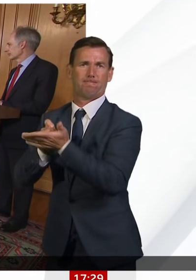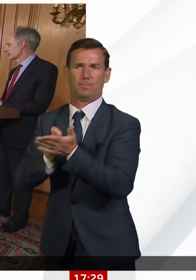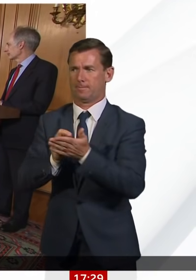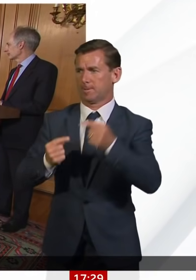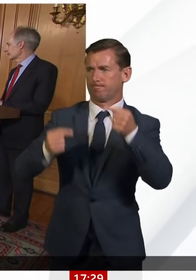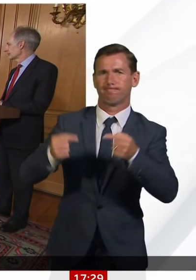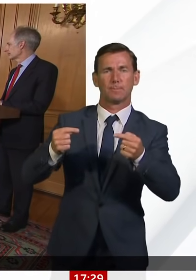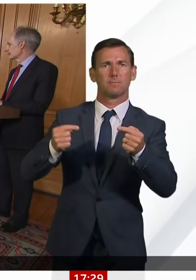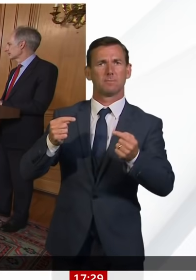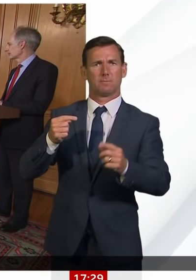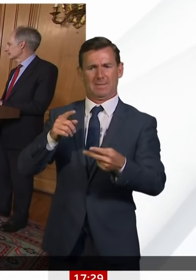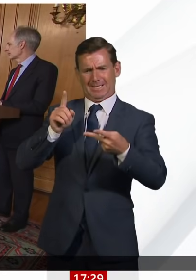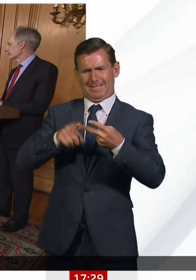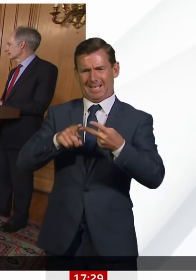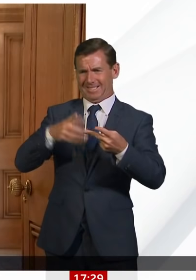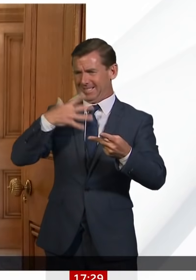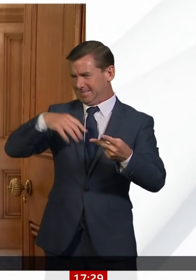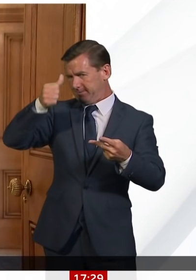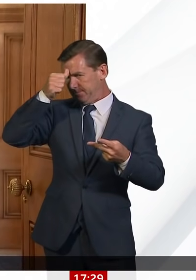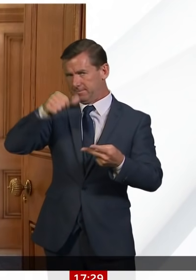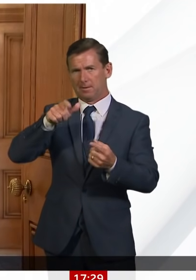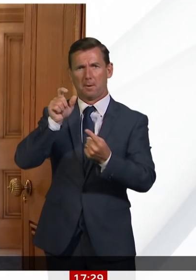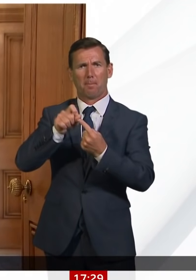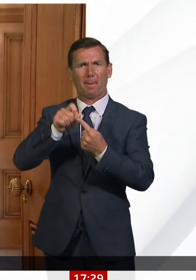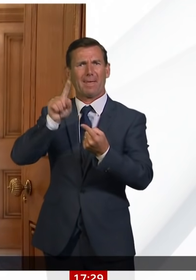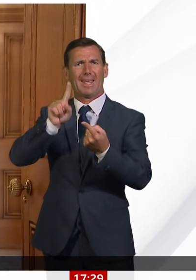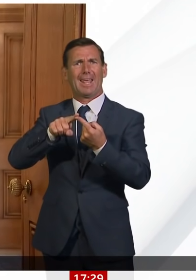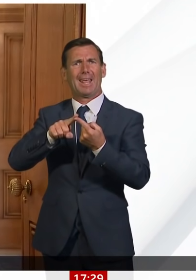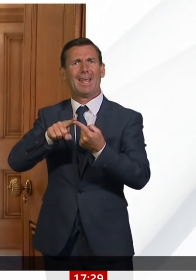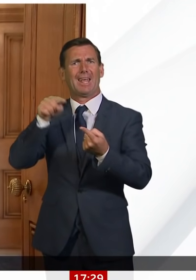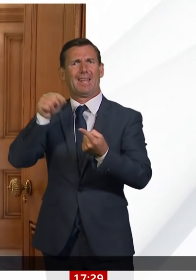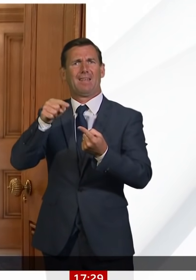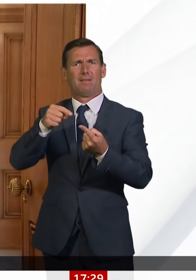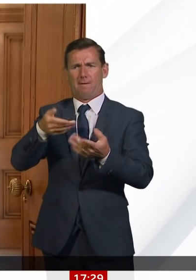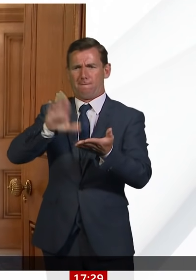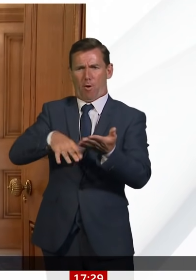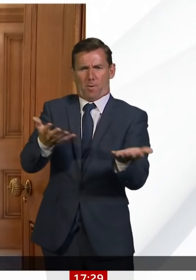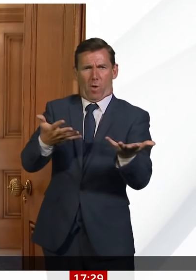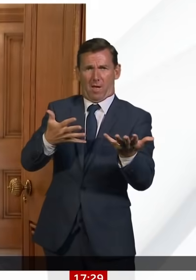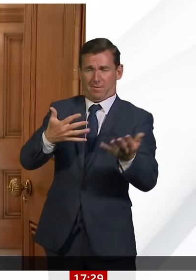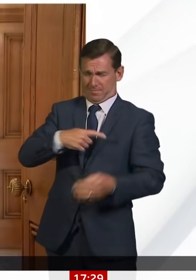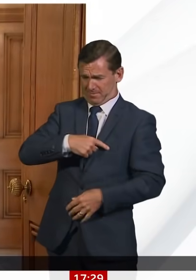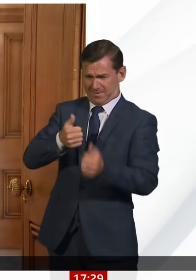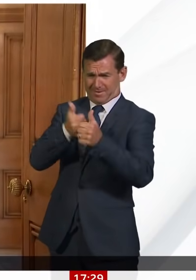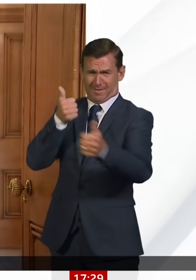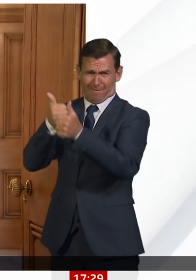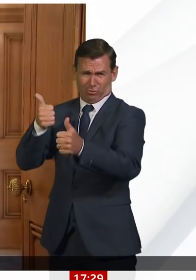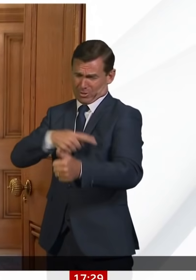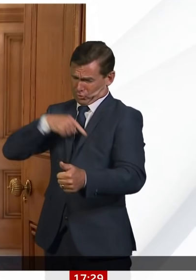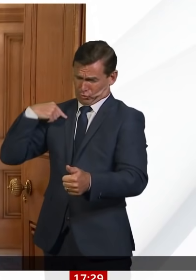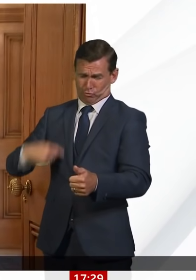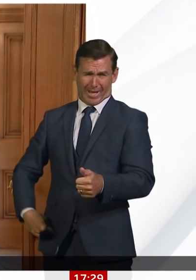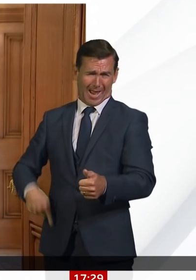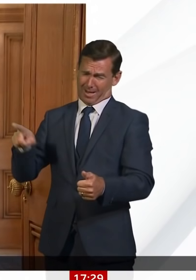get right to the source of the PPE, which is often in factories in Asia,